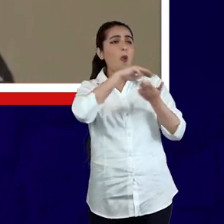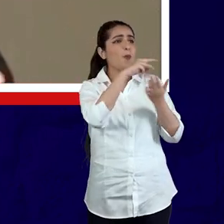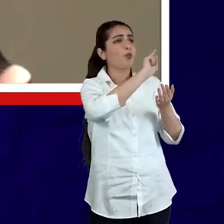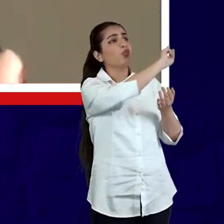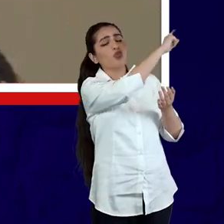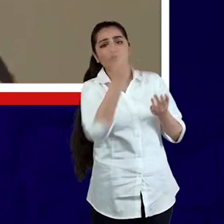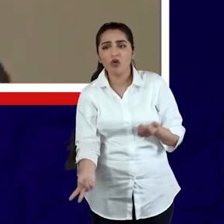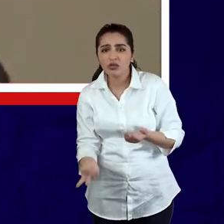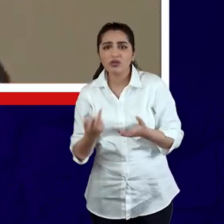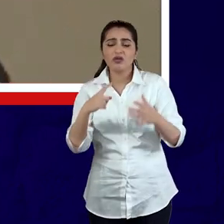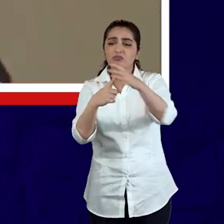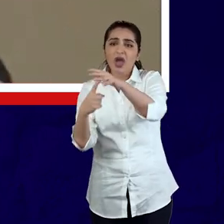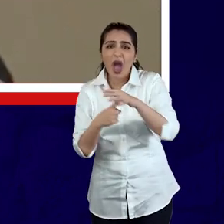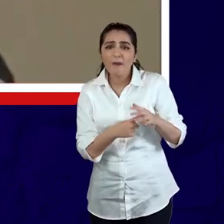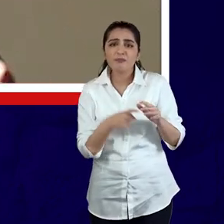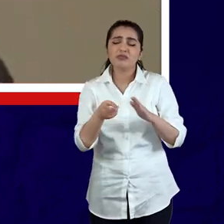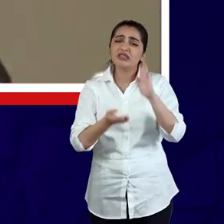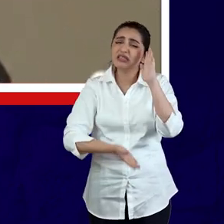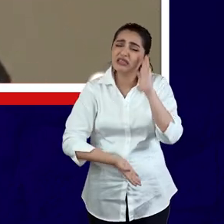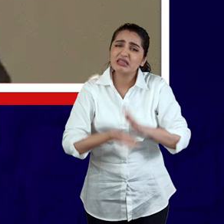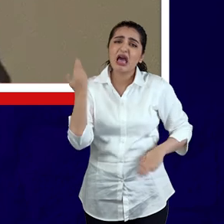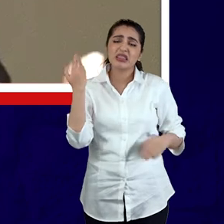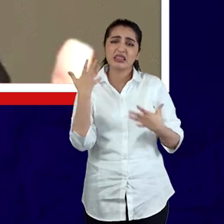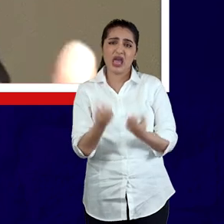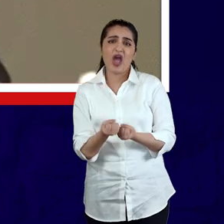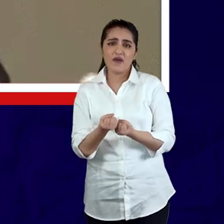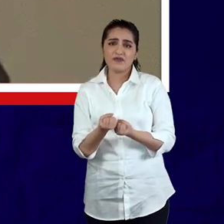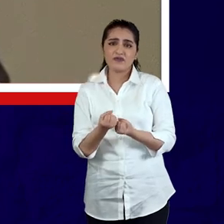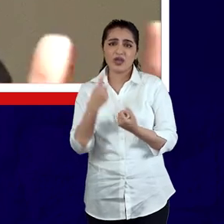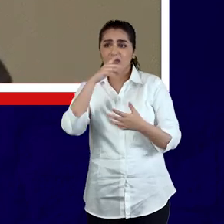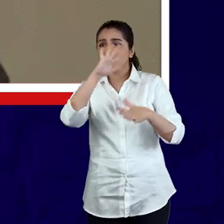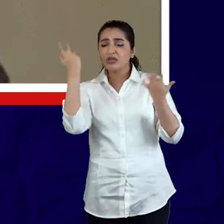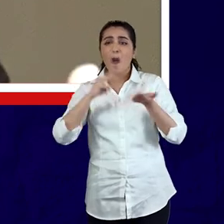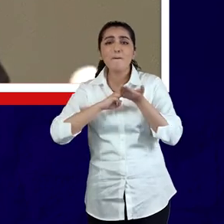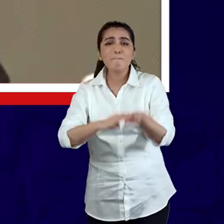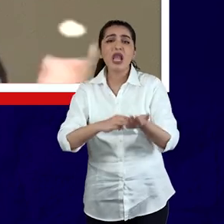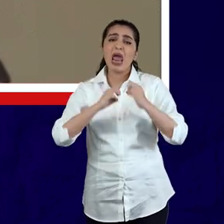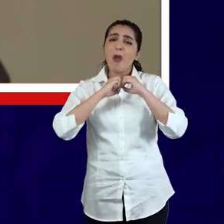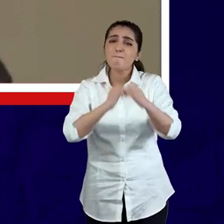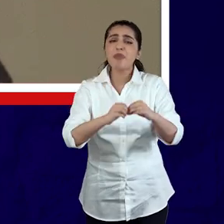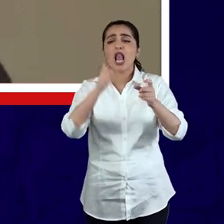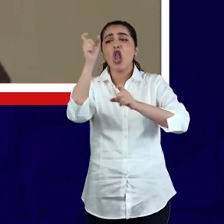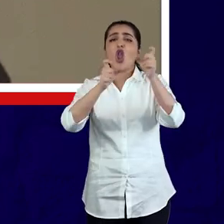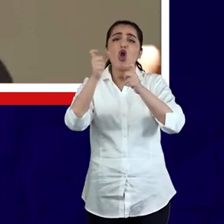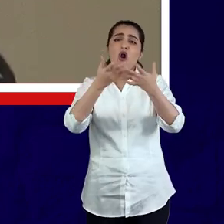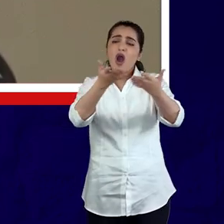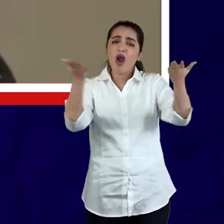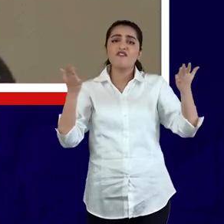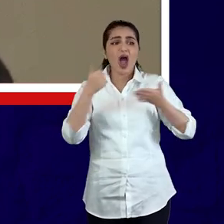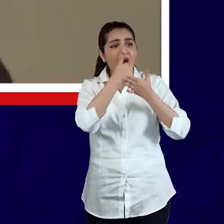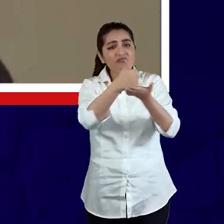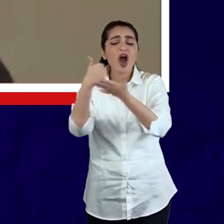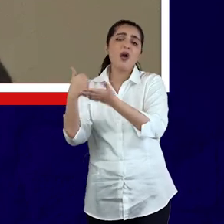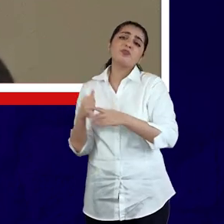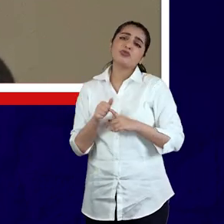there's the climate migrants. There's so much that is there. So many, I mean, millions of people, billions, in fact, who require